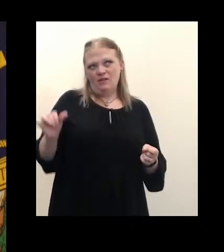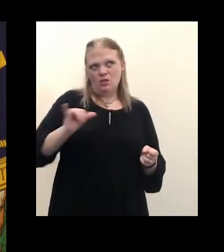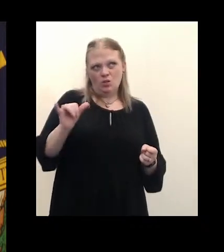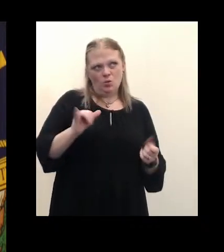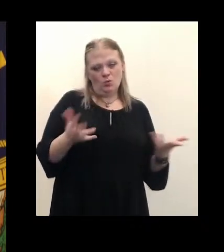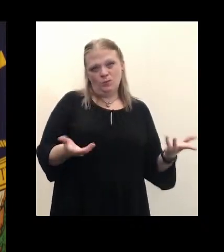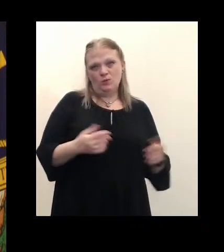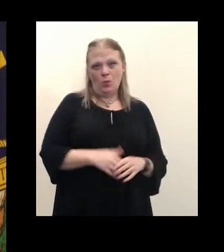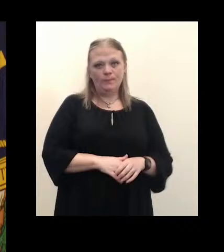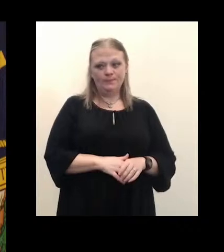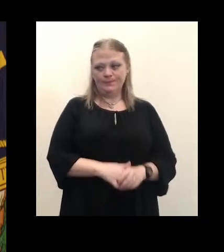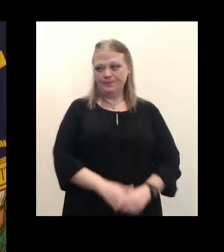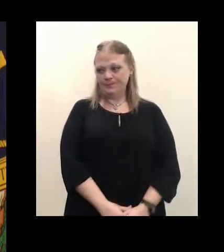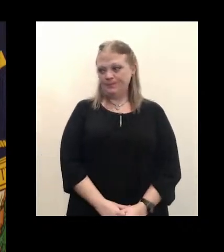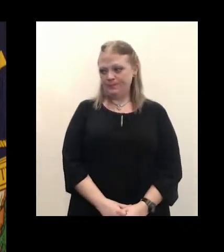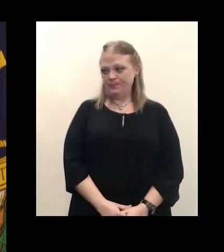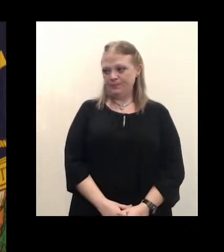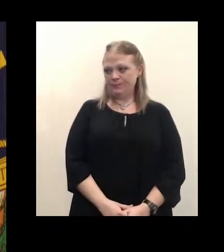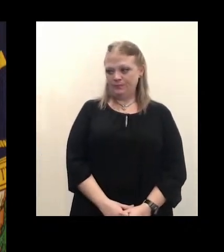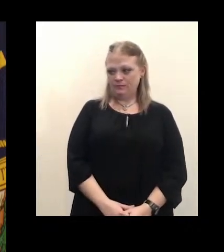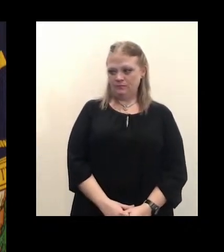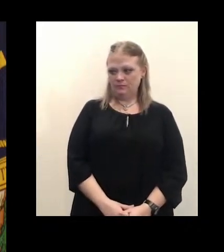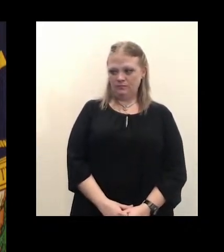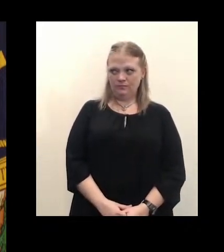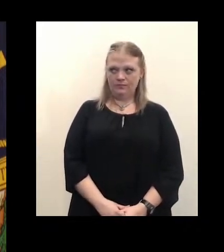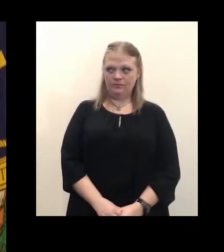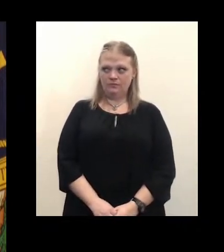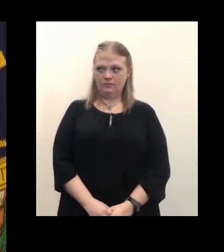vaccinated. Thanks.